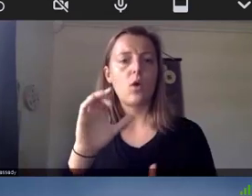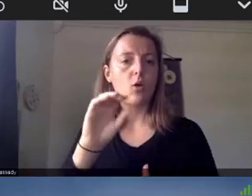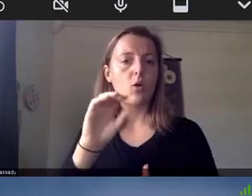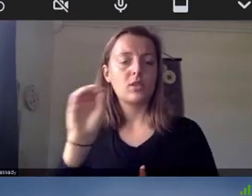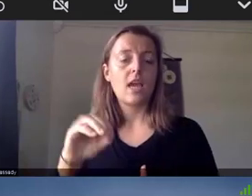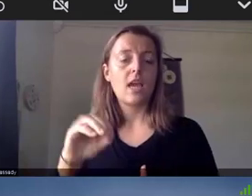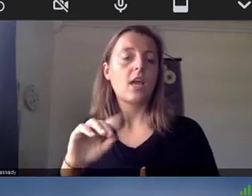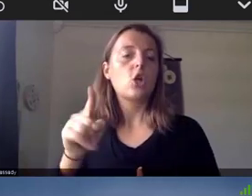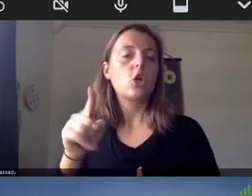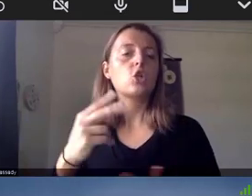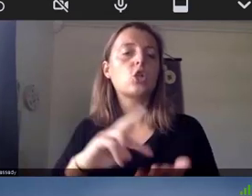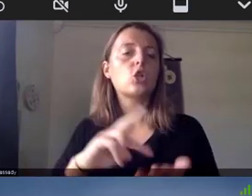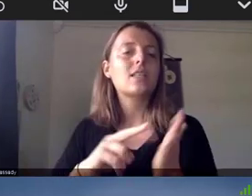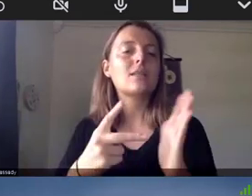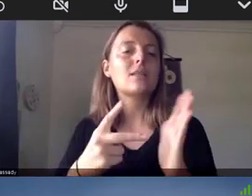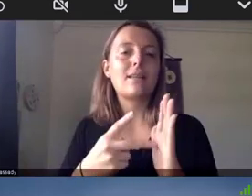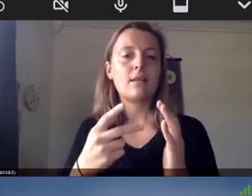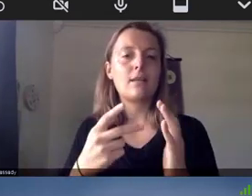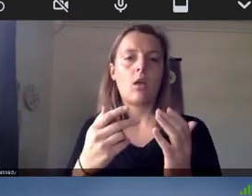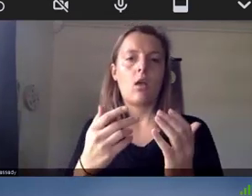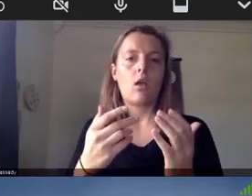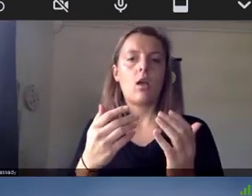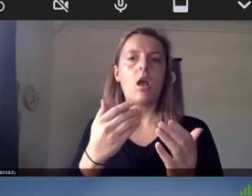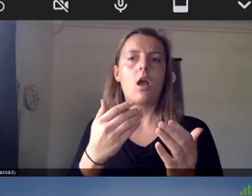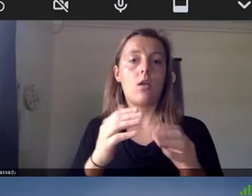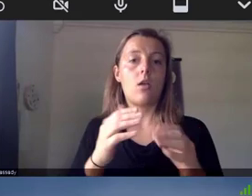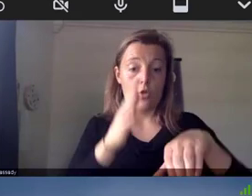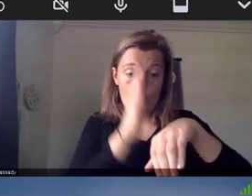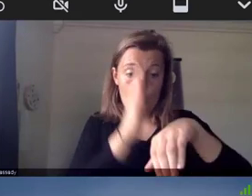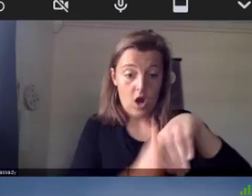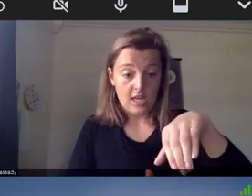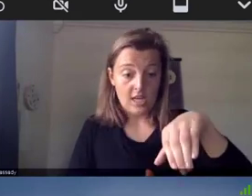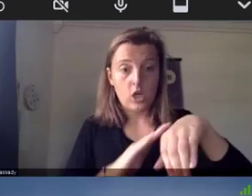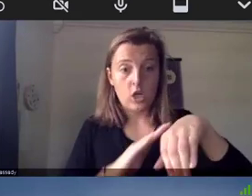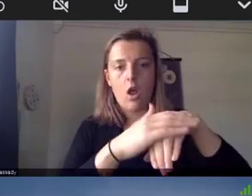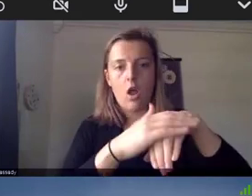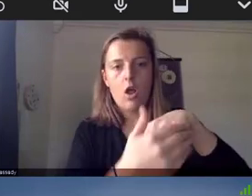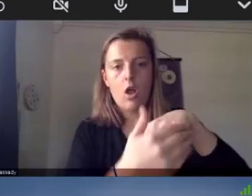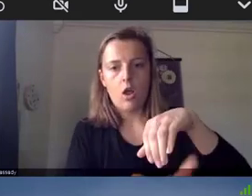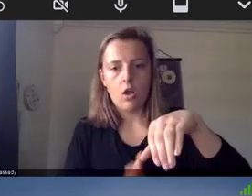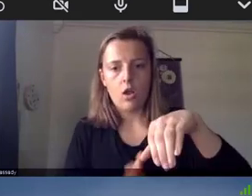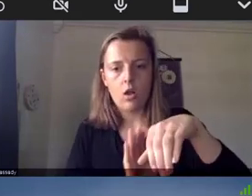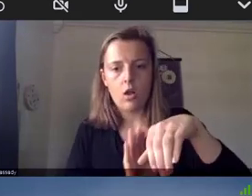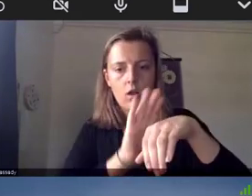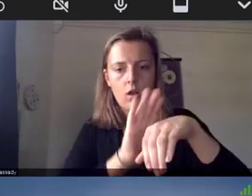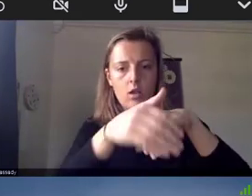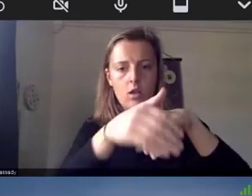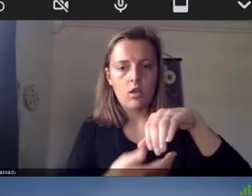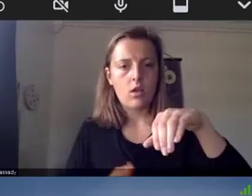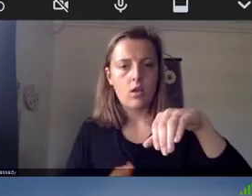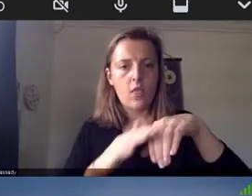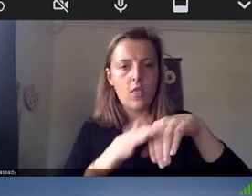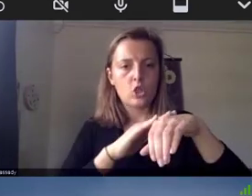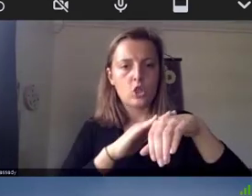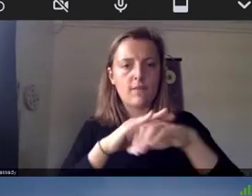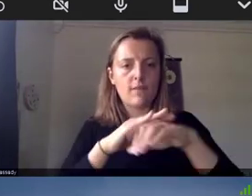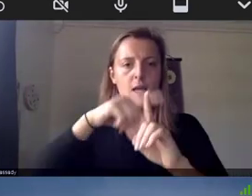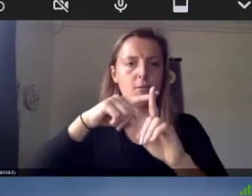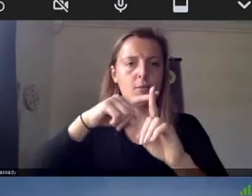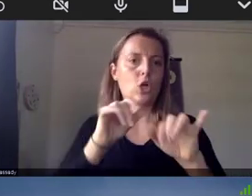on the wall is the same. So the temperature might be changing as you move down the